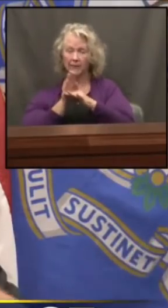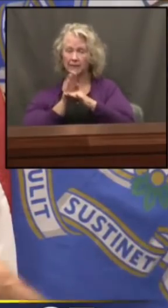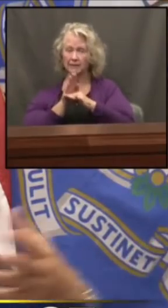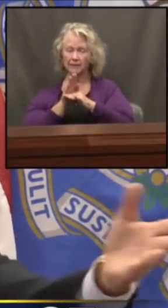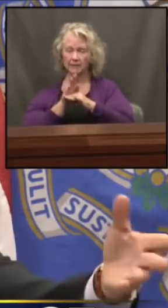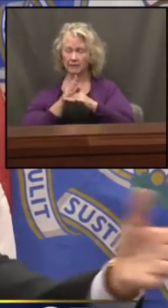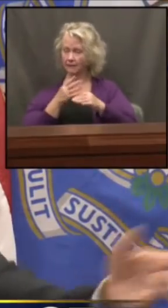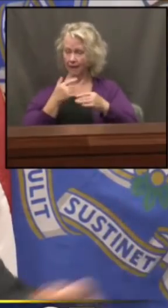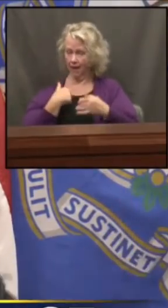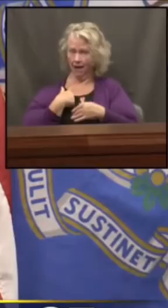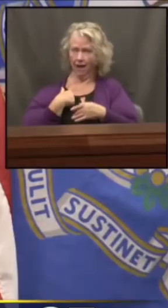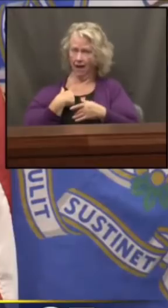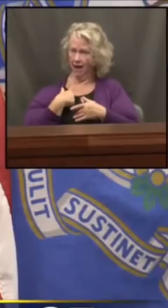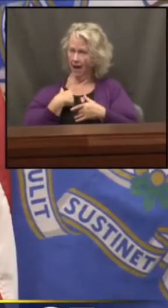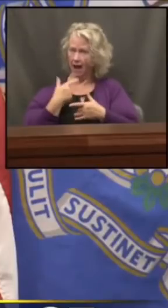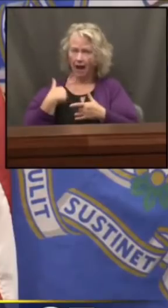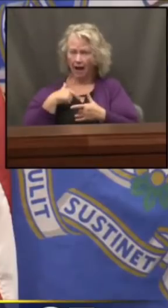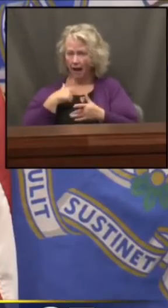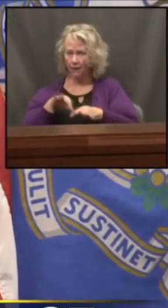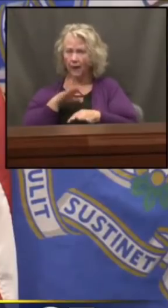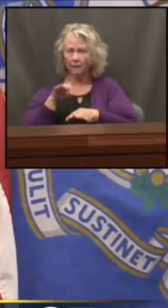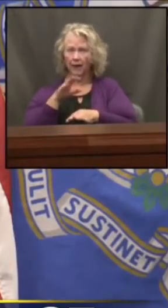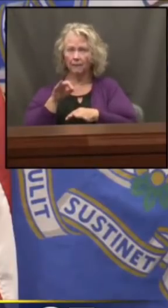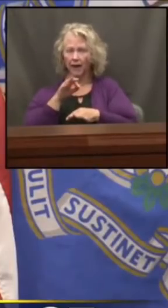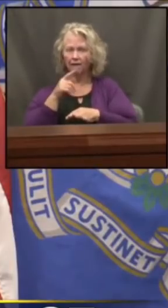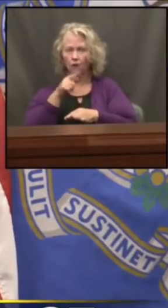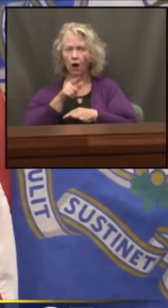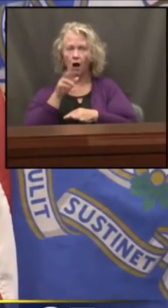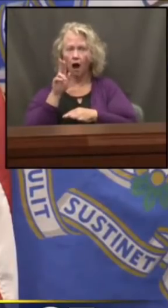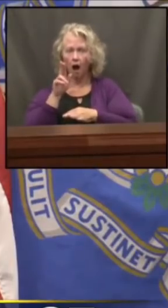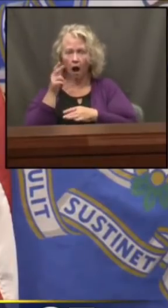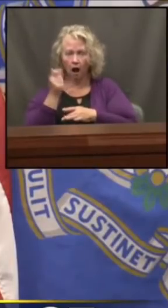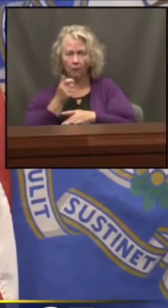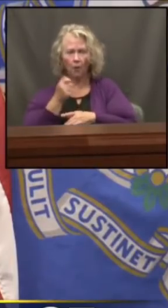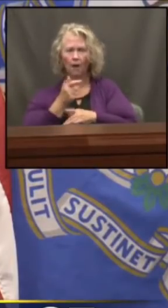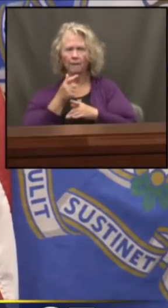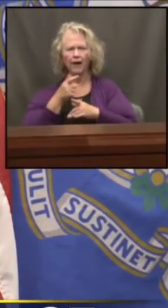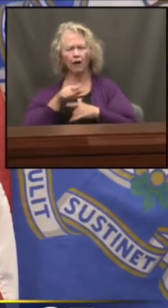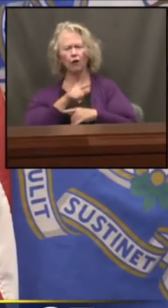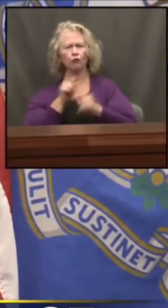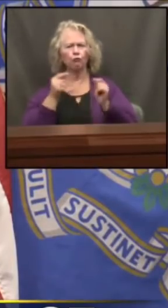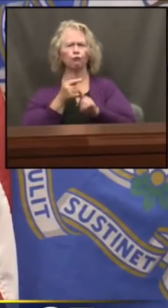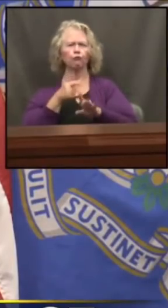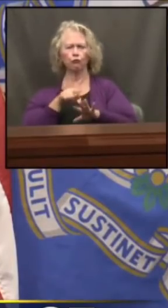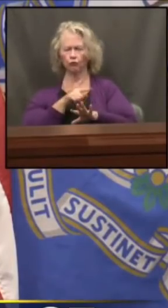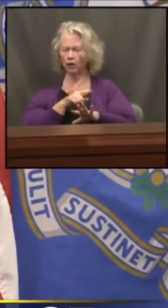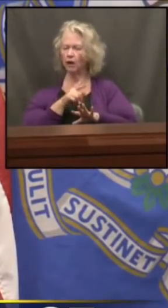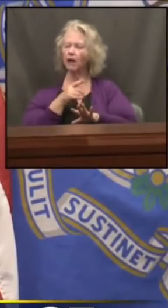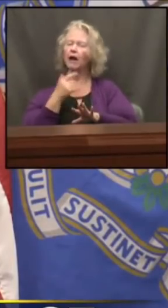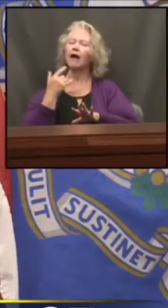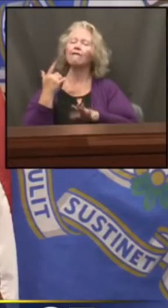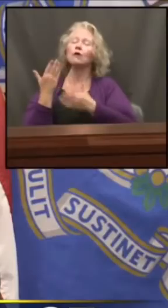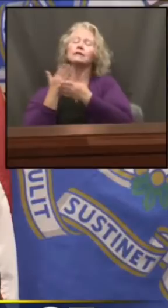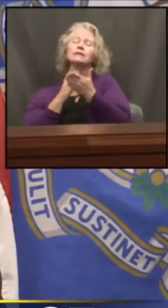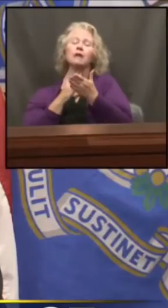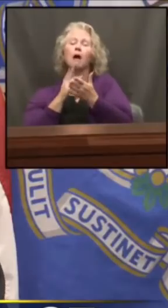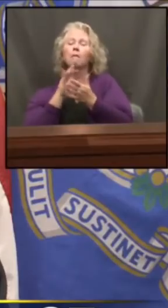guys, I was one of them, that have to pay into this fund all the time. If there are inadvertent errors, if there are people